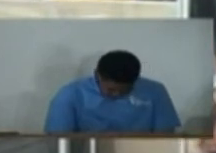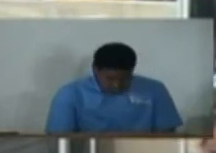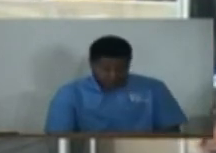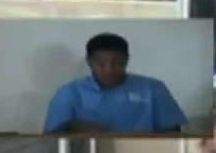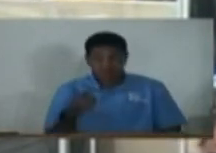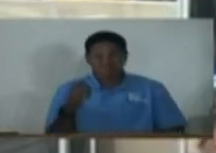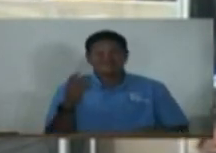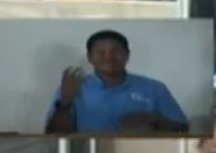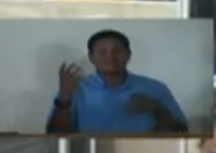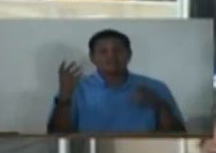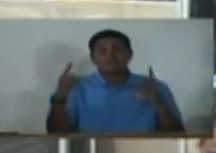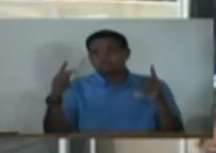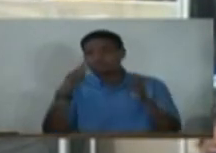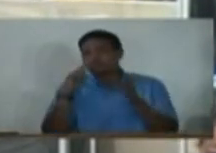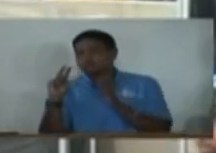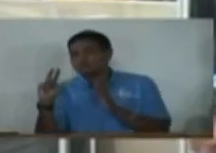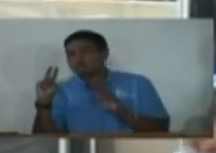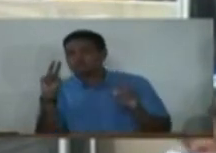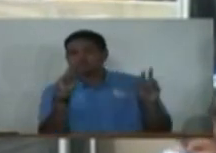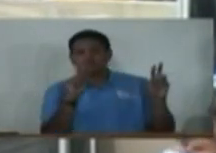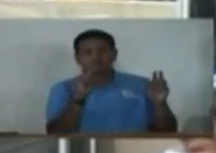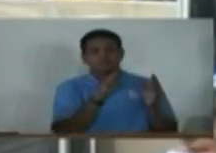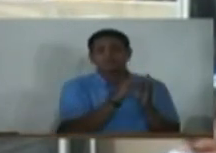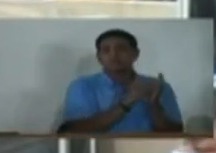are following the protocols.